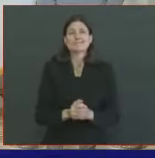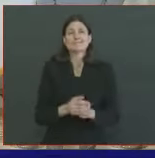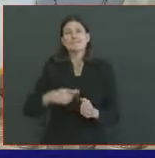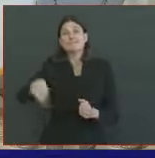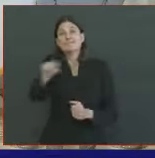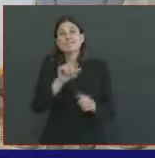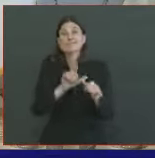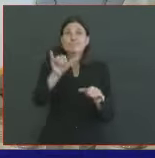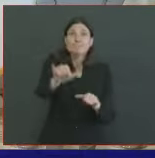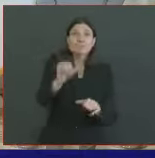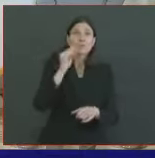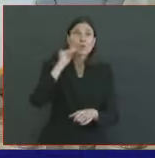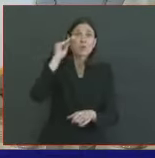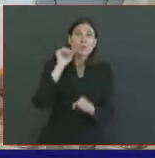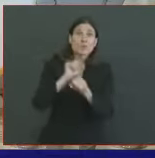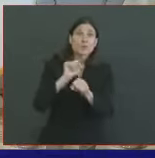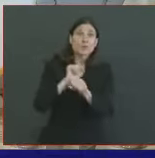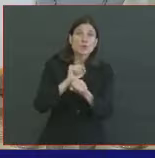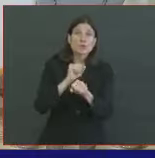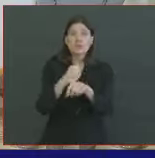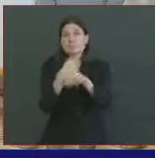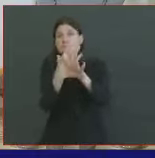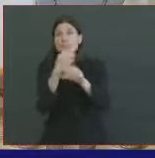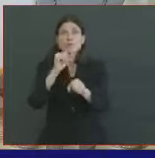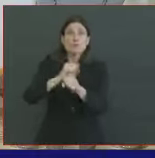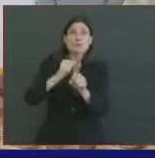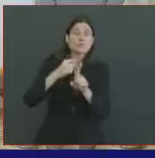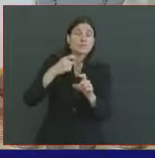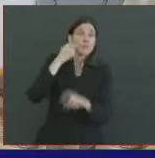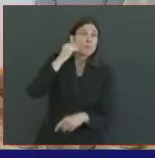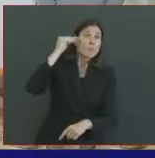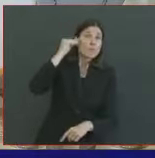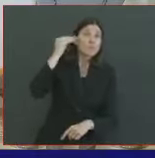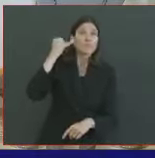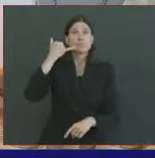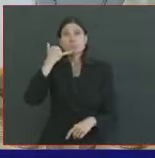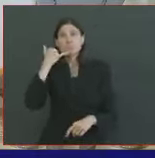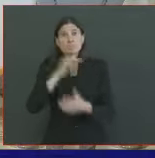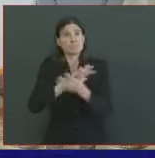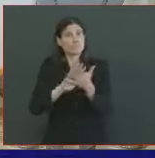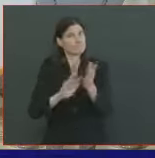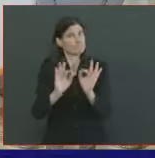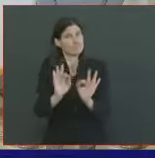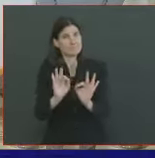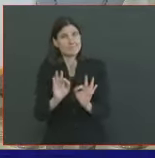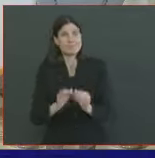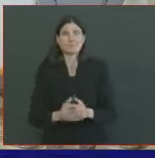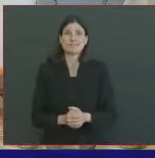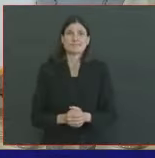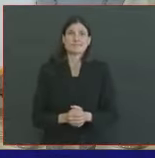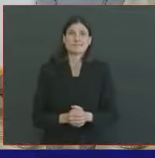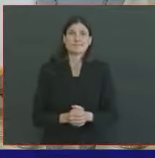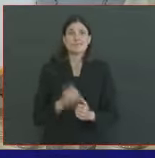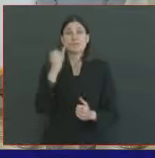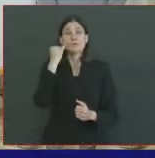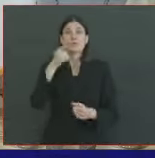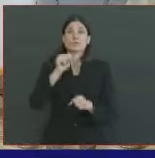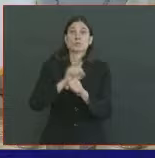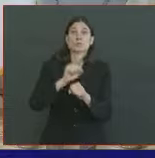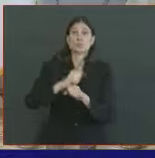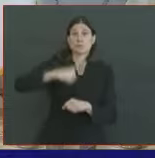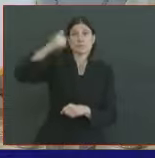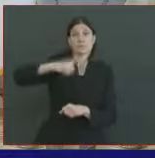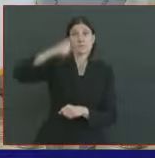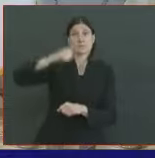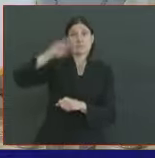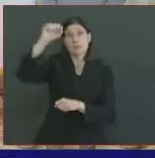all possible. If you have to commute to Massachusetts to work, go ahead and commute, come home, and stay at home